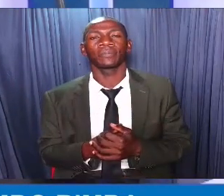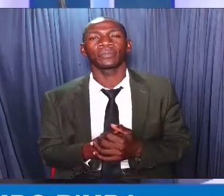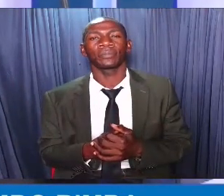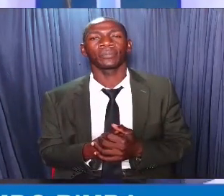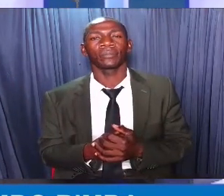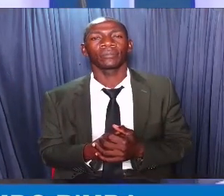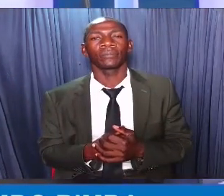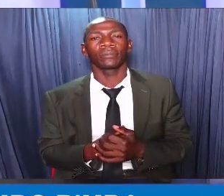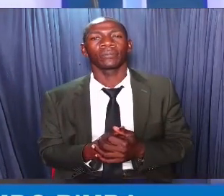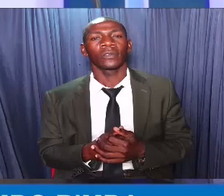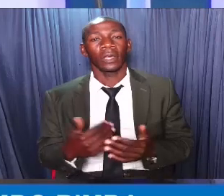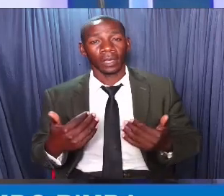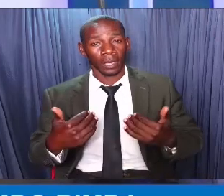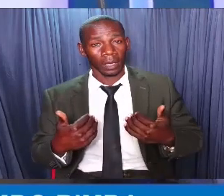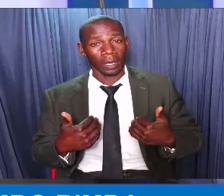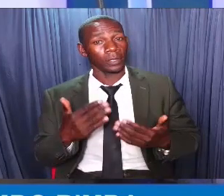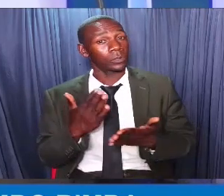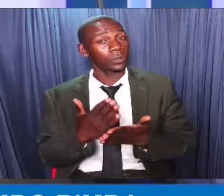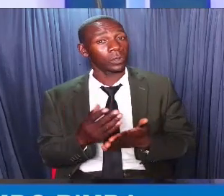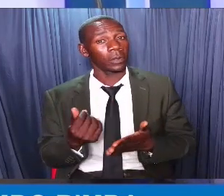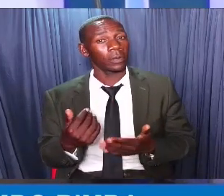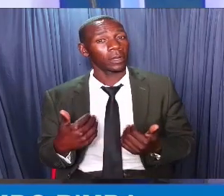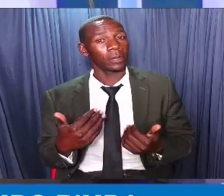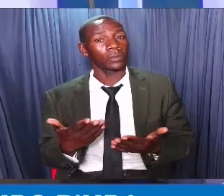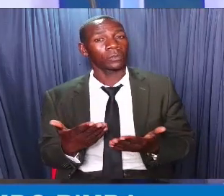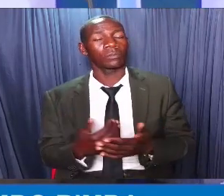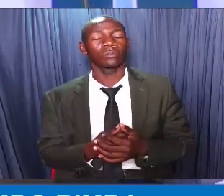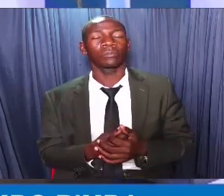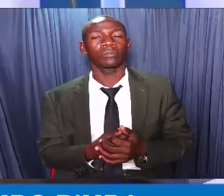got told him. Na alikuwa nazo kweli. Until he had the money.